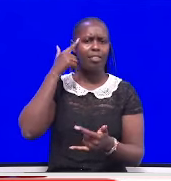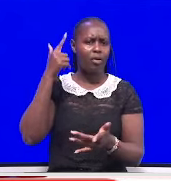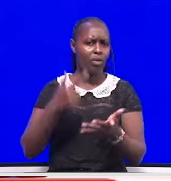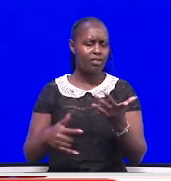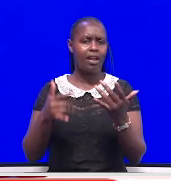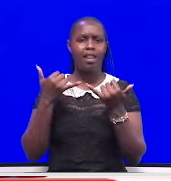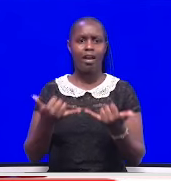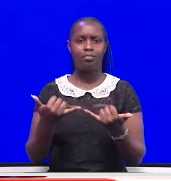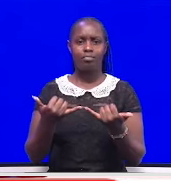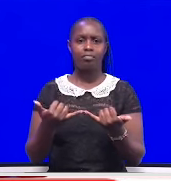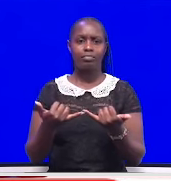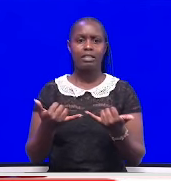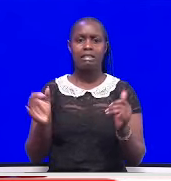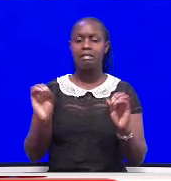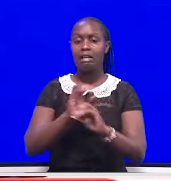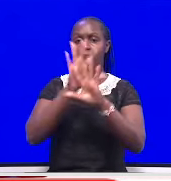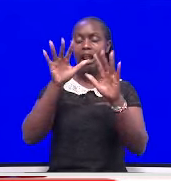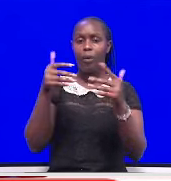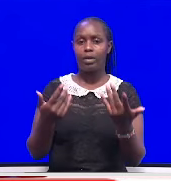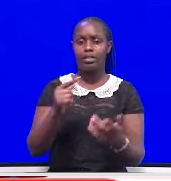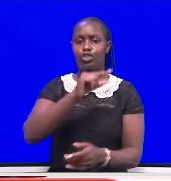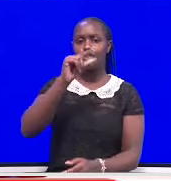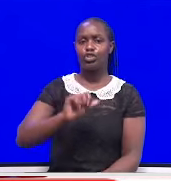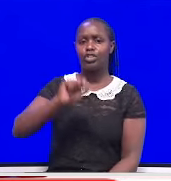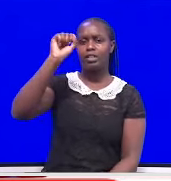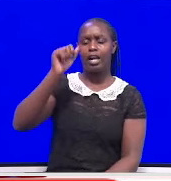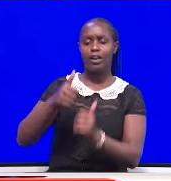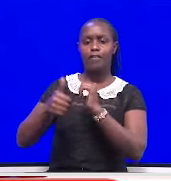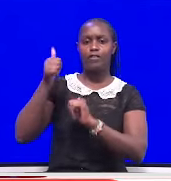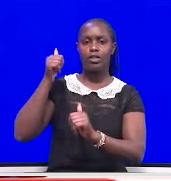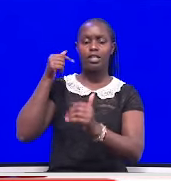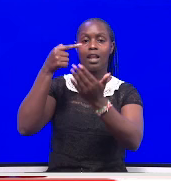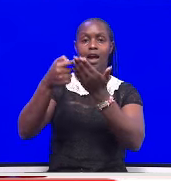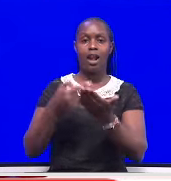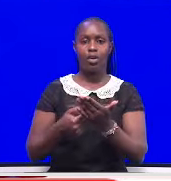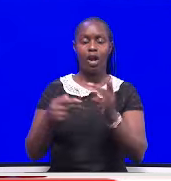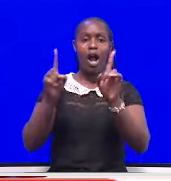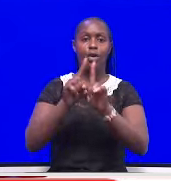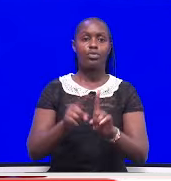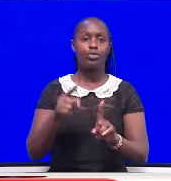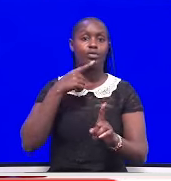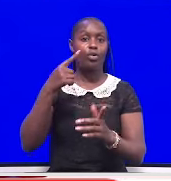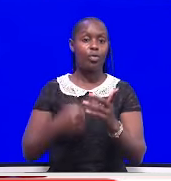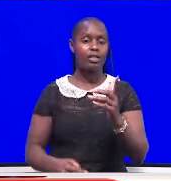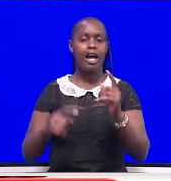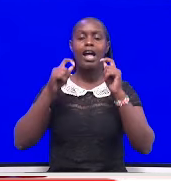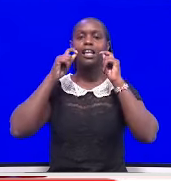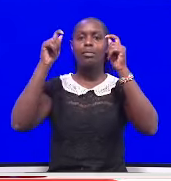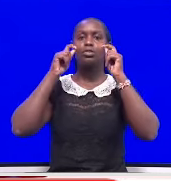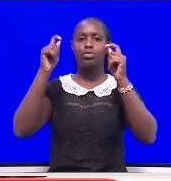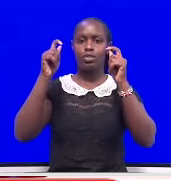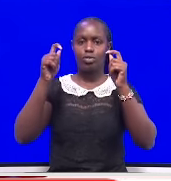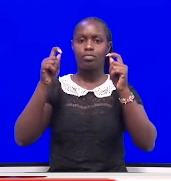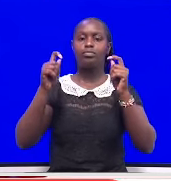it seems it is now elusive. The agencies have rejected the initiative and have insisted that the demonstrations occupy